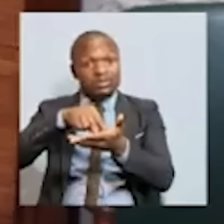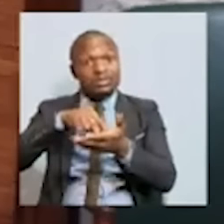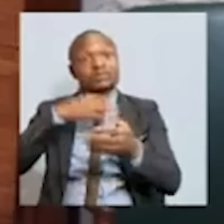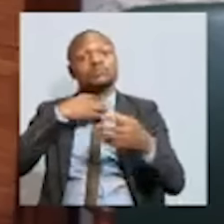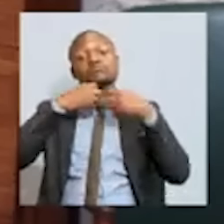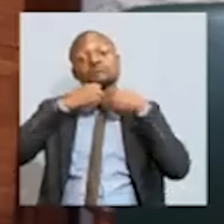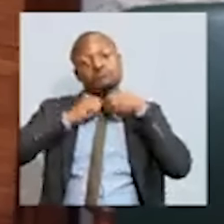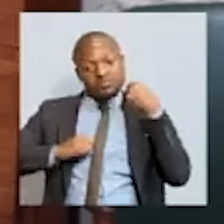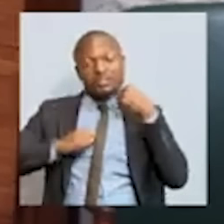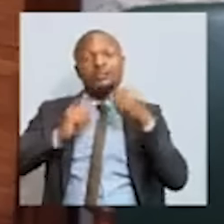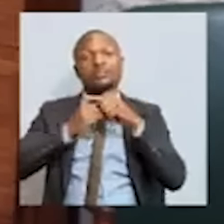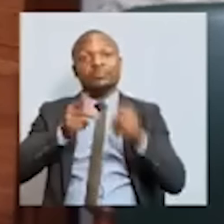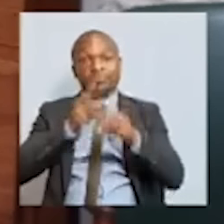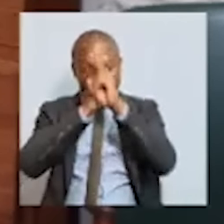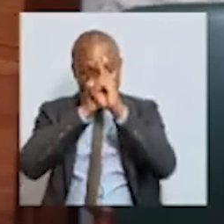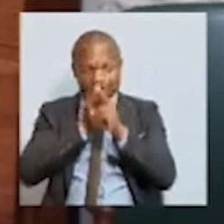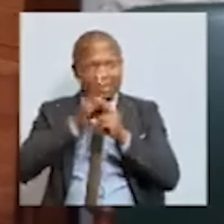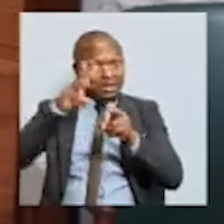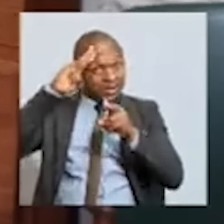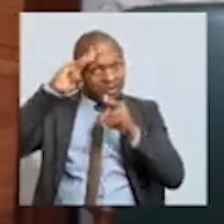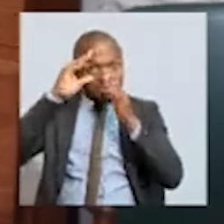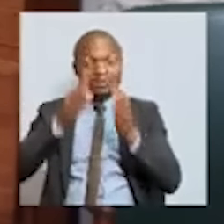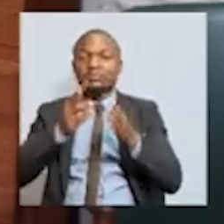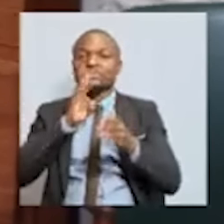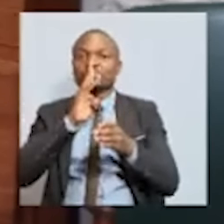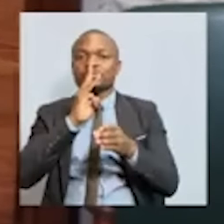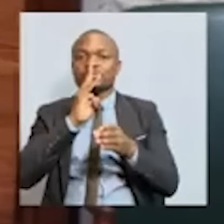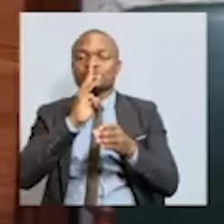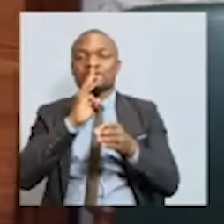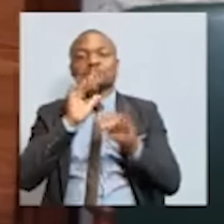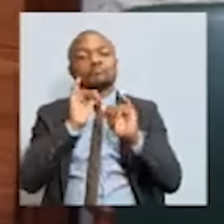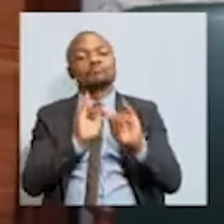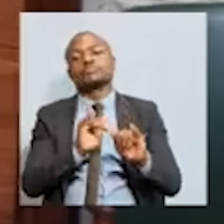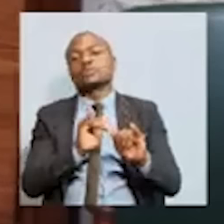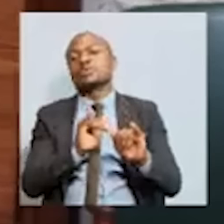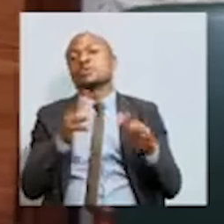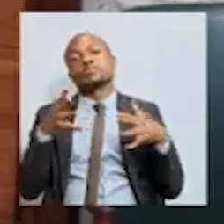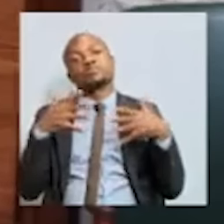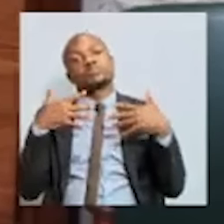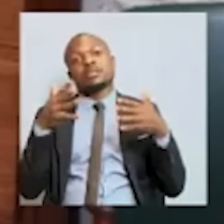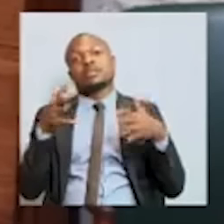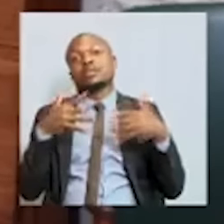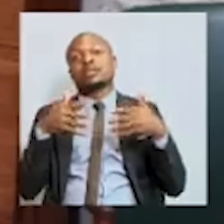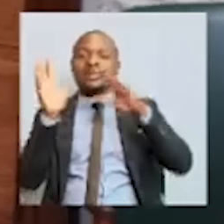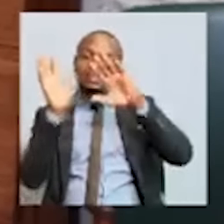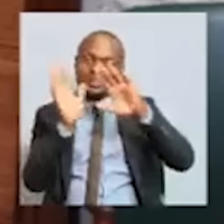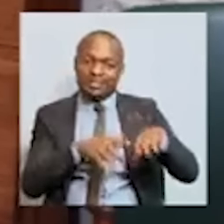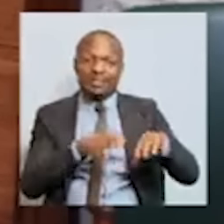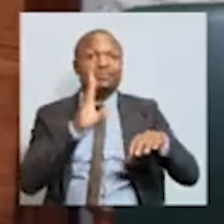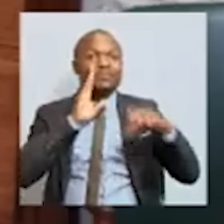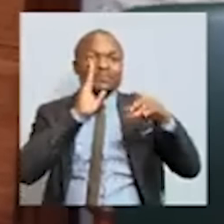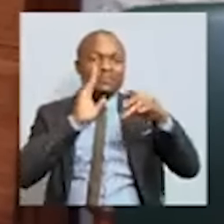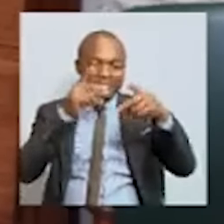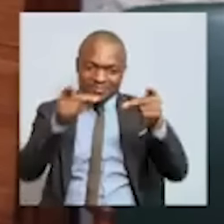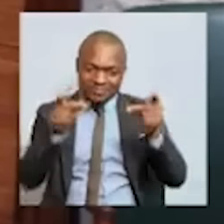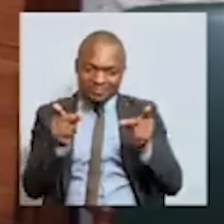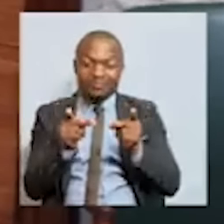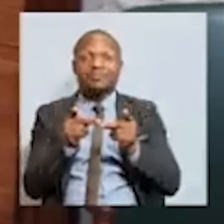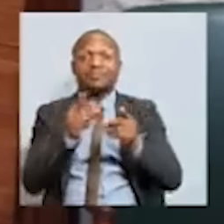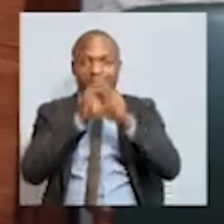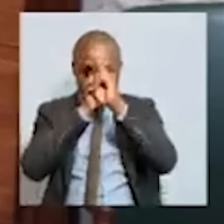necktie, but Honorable M. Imposha MP remained calm and eventually left the bar.